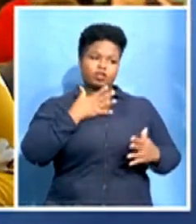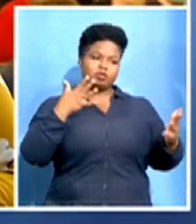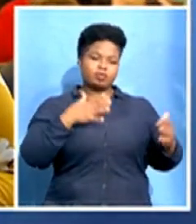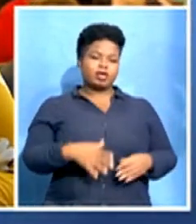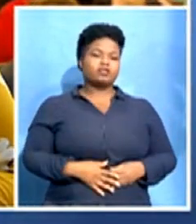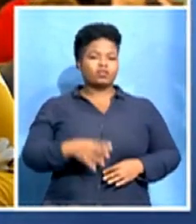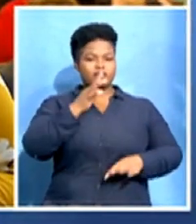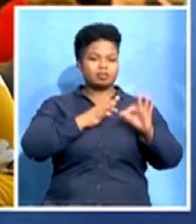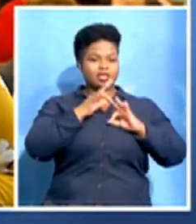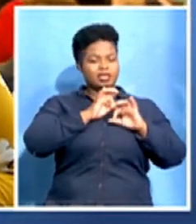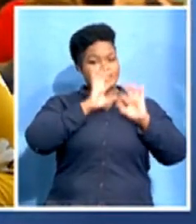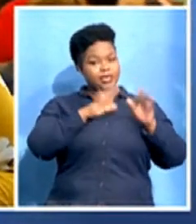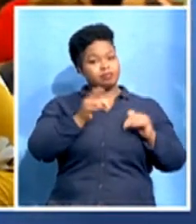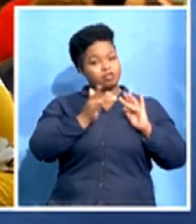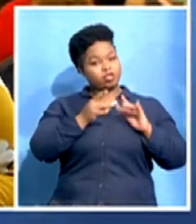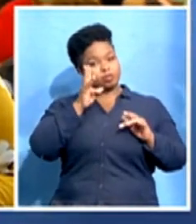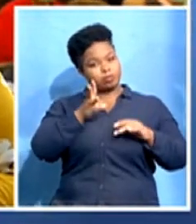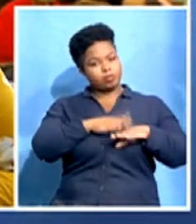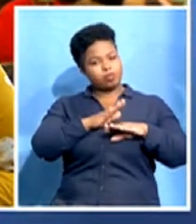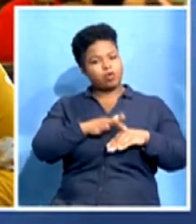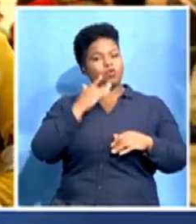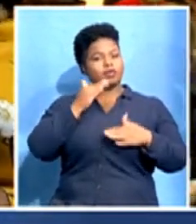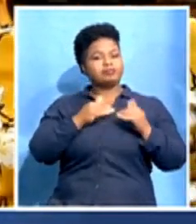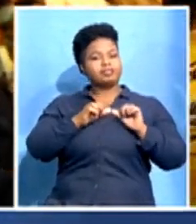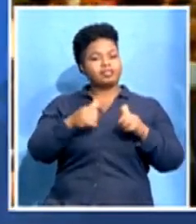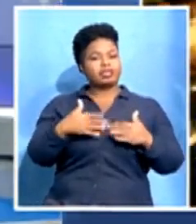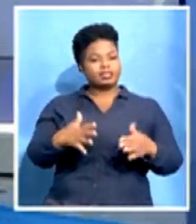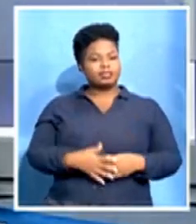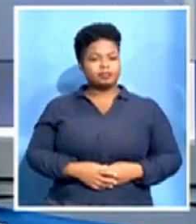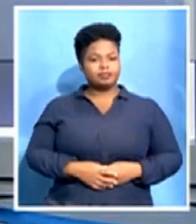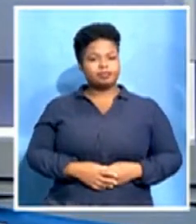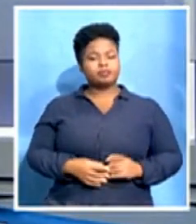as soon as proceedings begin. Chriselda Lewis there from the Charlotte Makhura Academic Hospital.